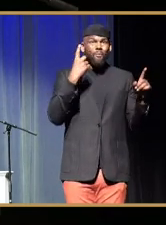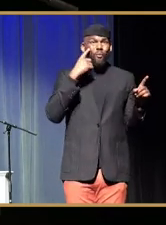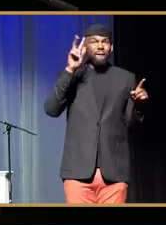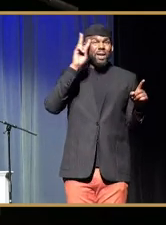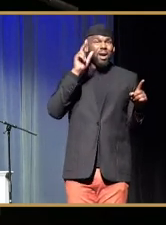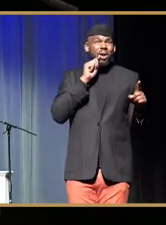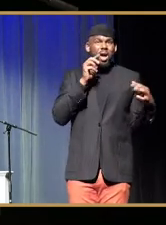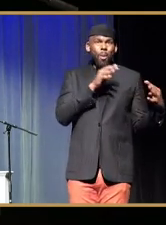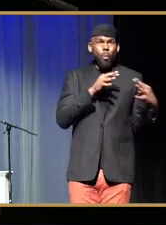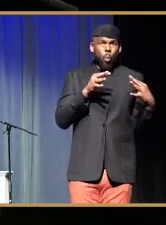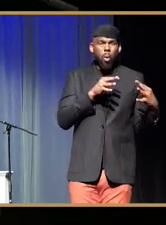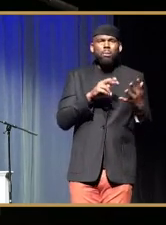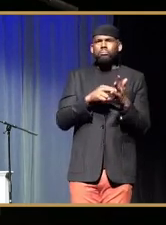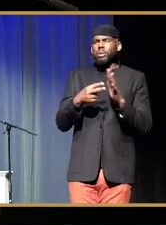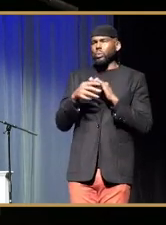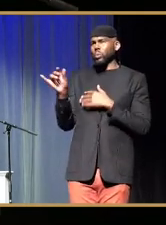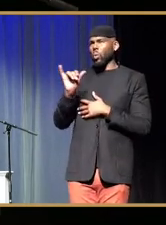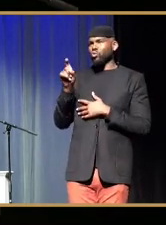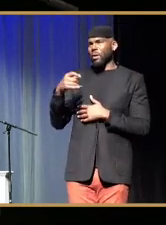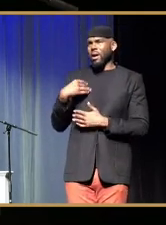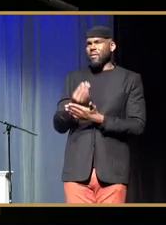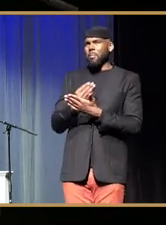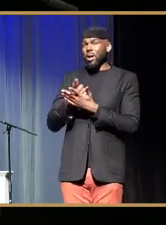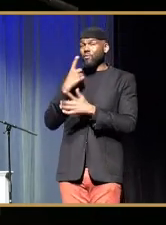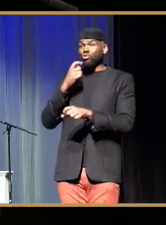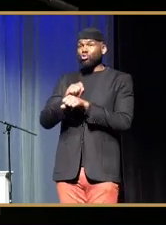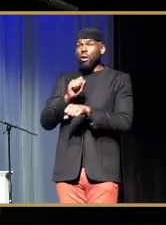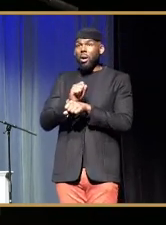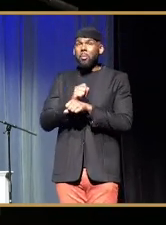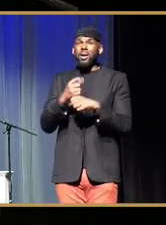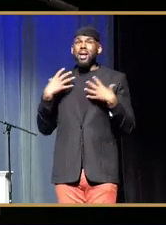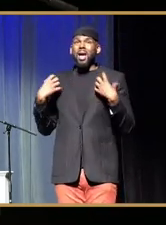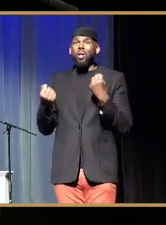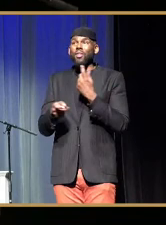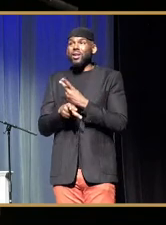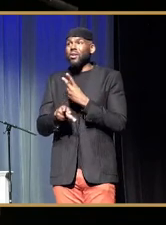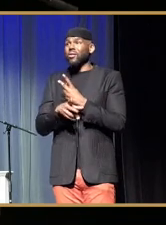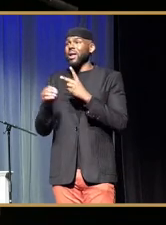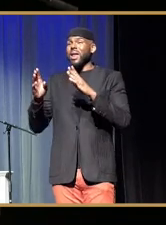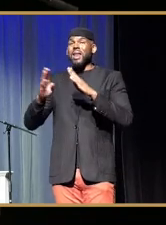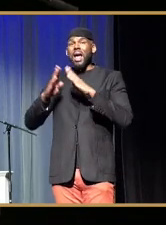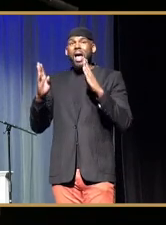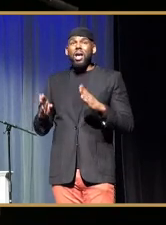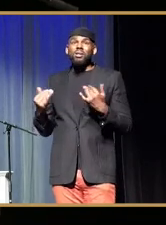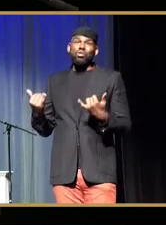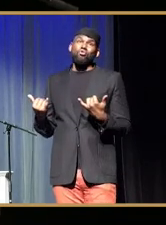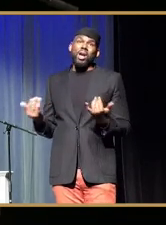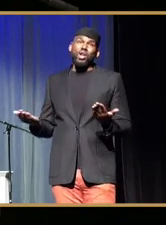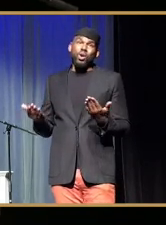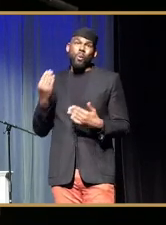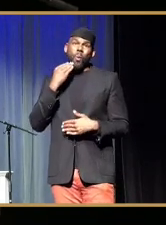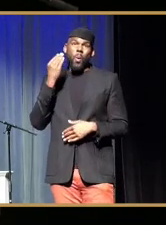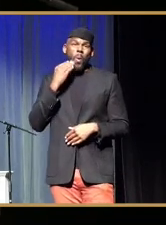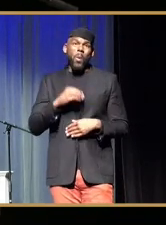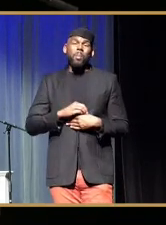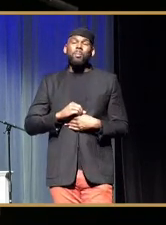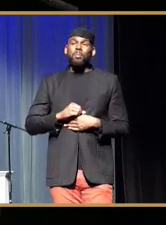War, then we also ought to have money for jobs and health care and housing right here at